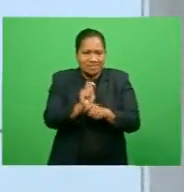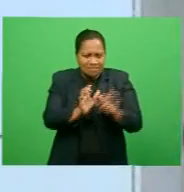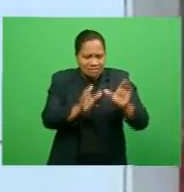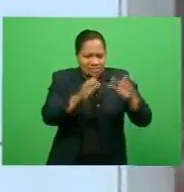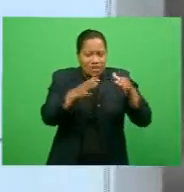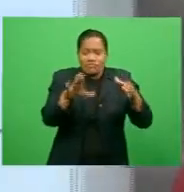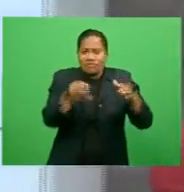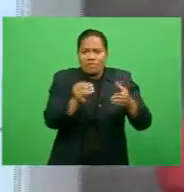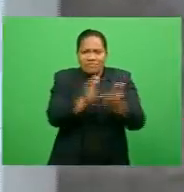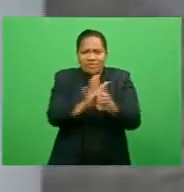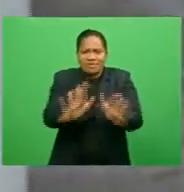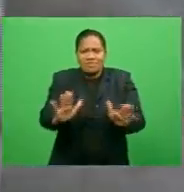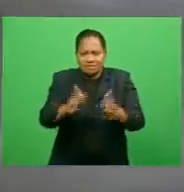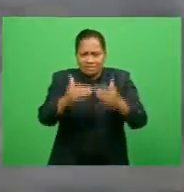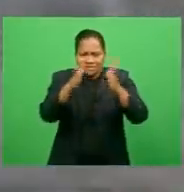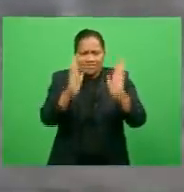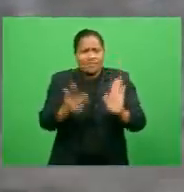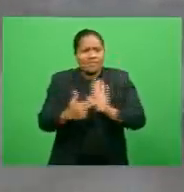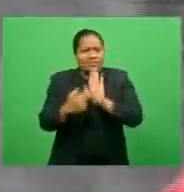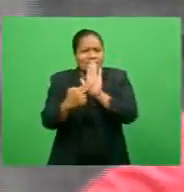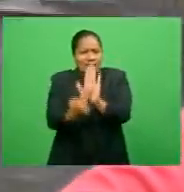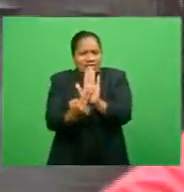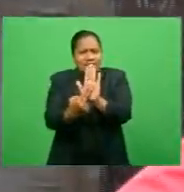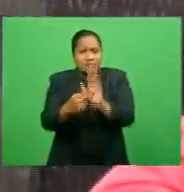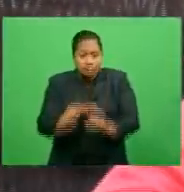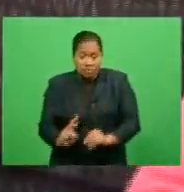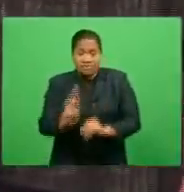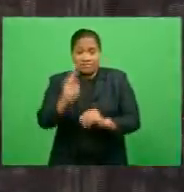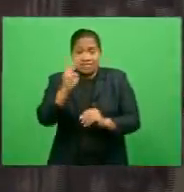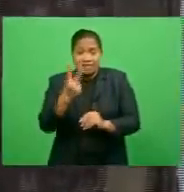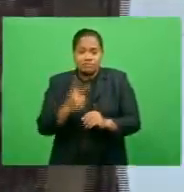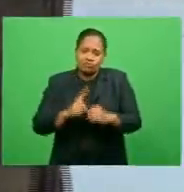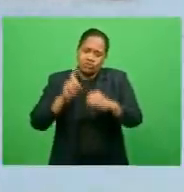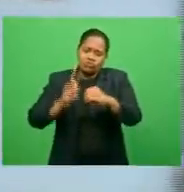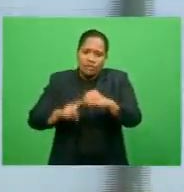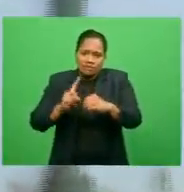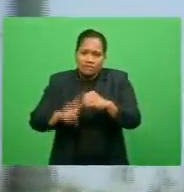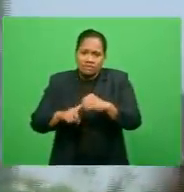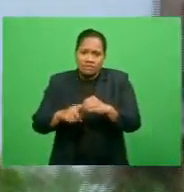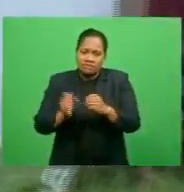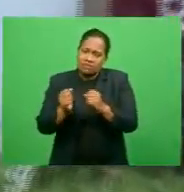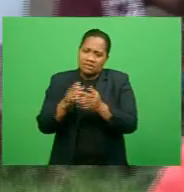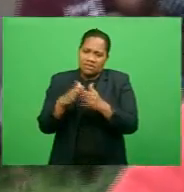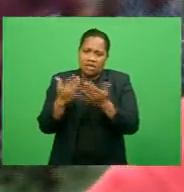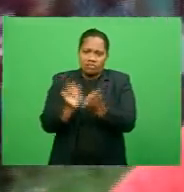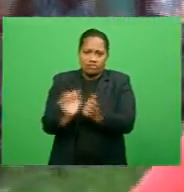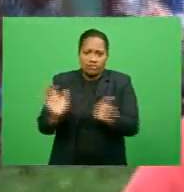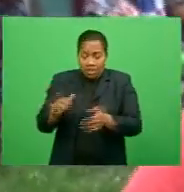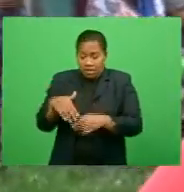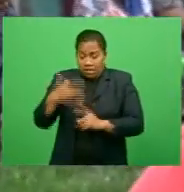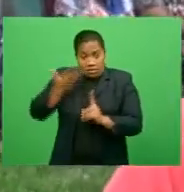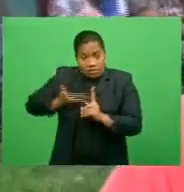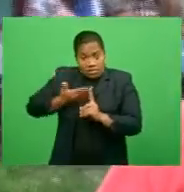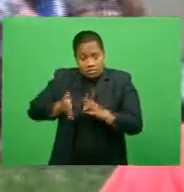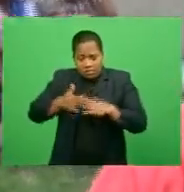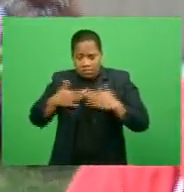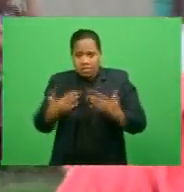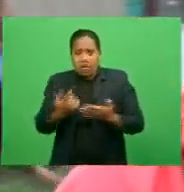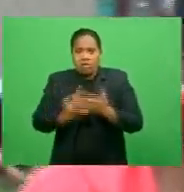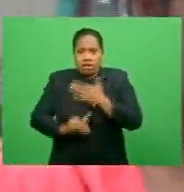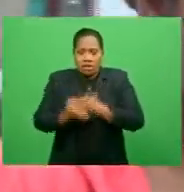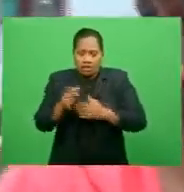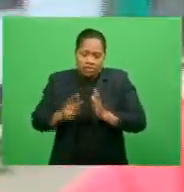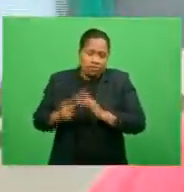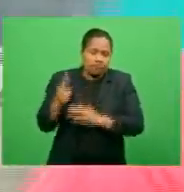A second person brought in for alleged involvement was questioned and released. Devi is now represented by Legal Aid and will file a